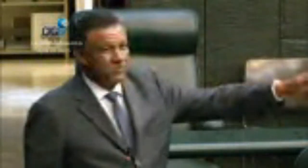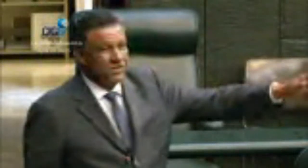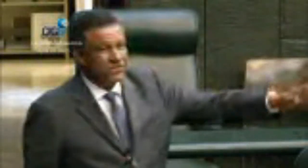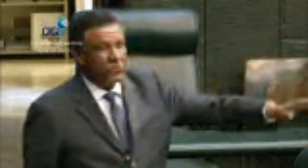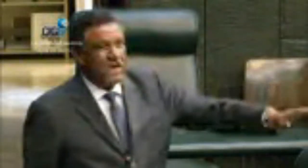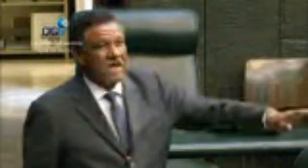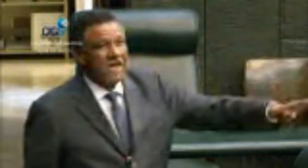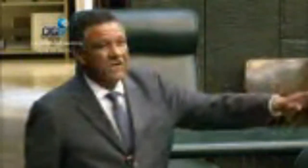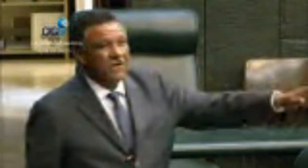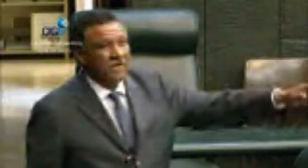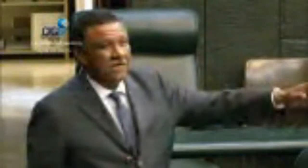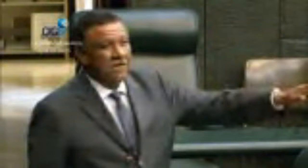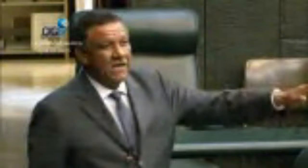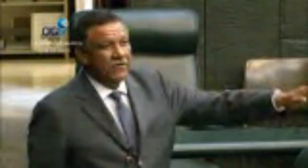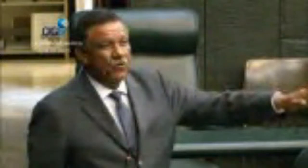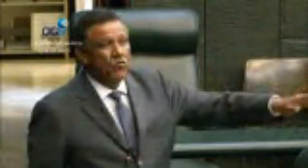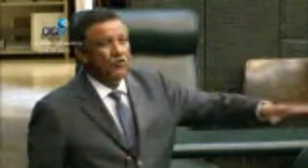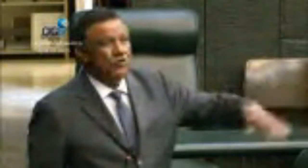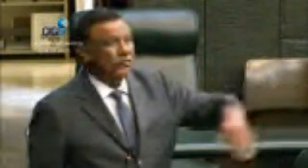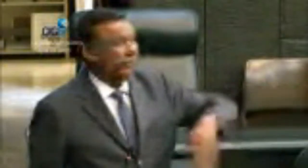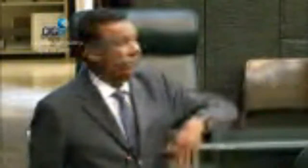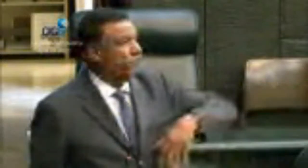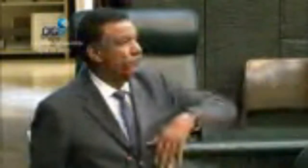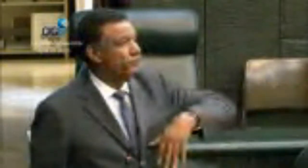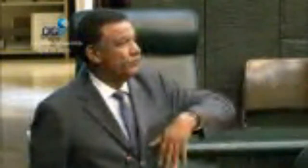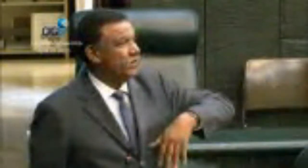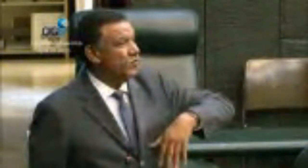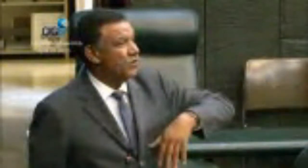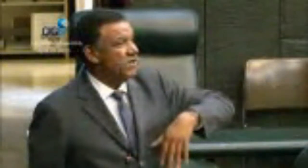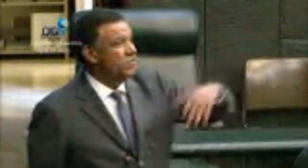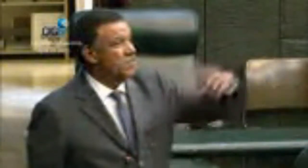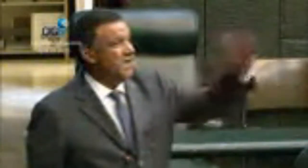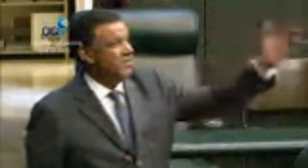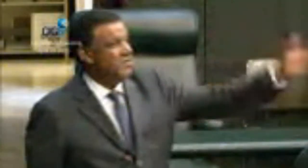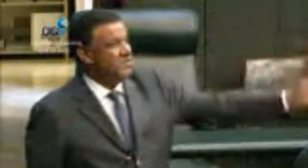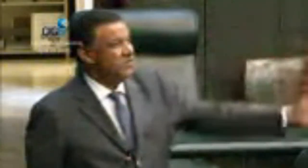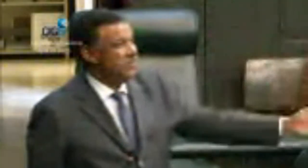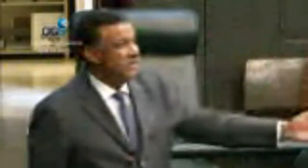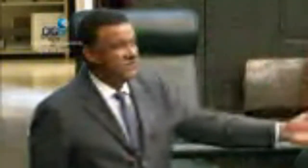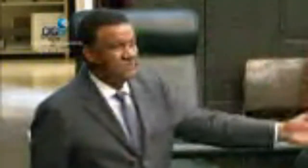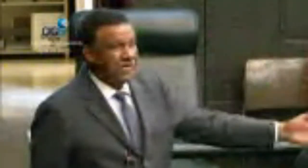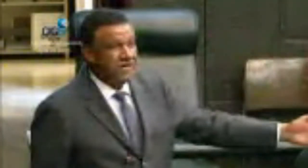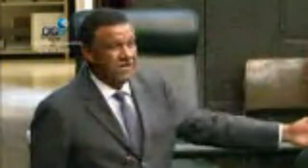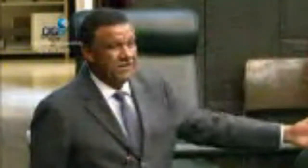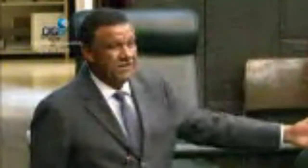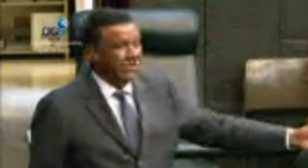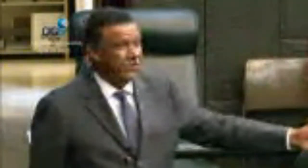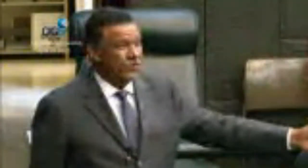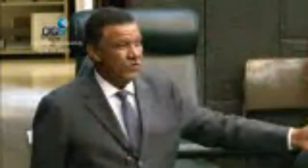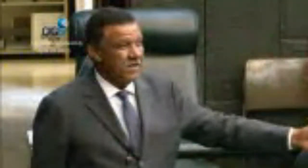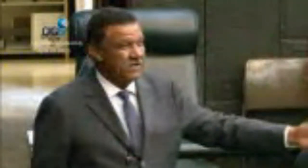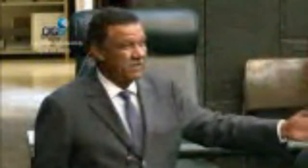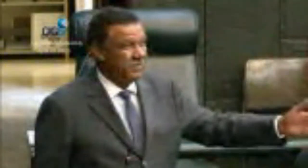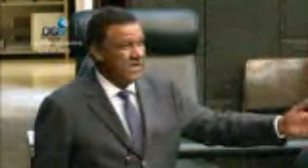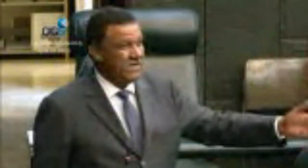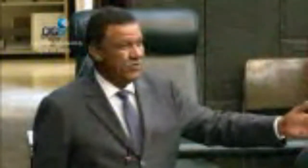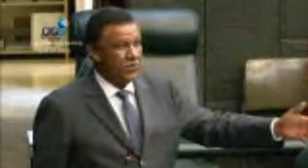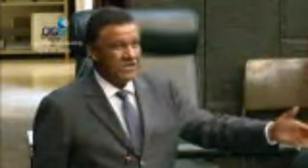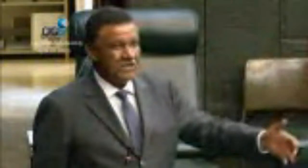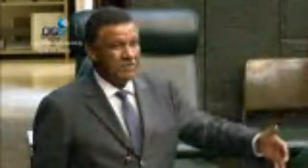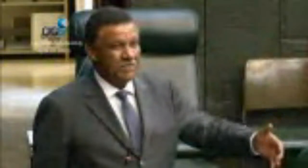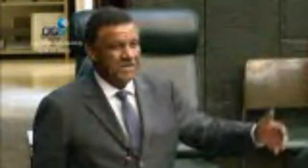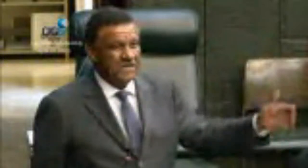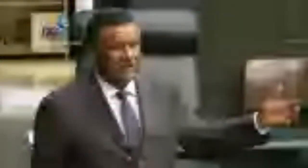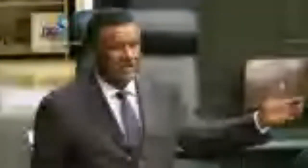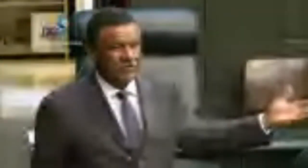are, can you imagine you with a supplier that is supplying the US government that got 350 million people